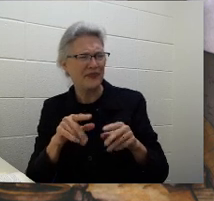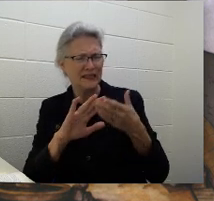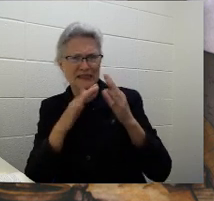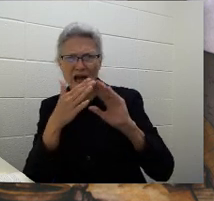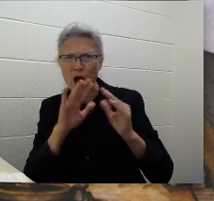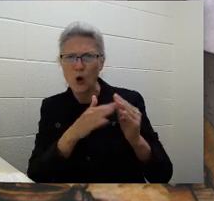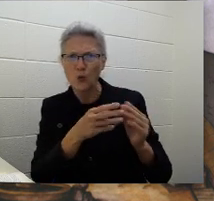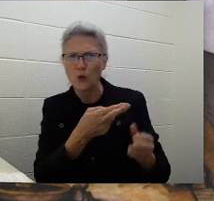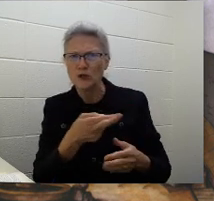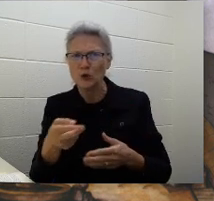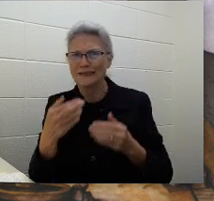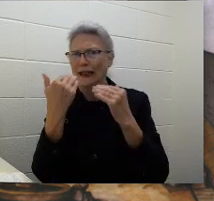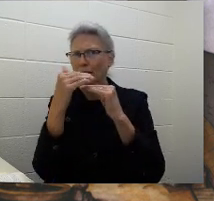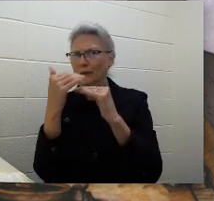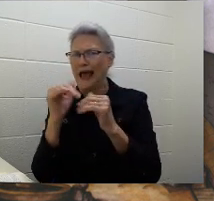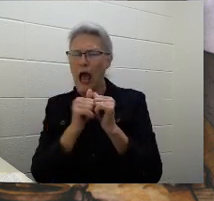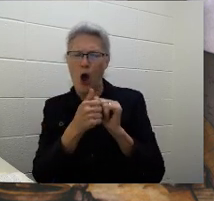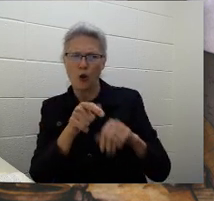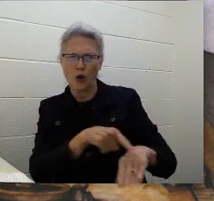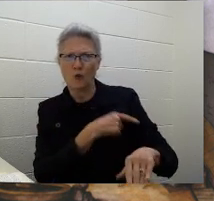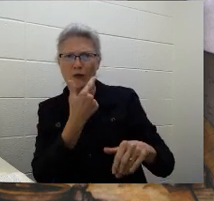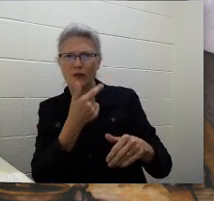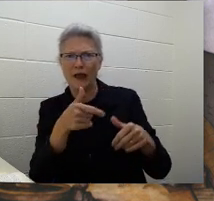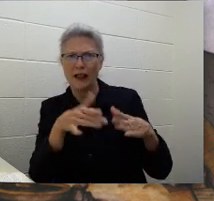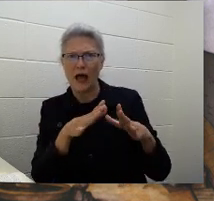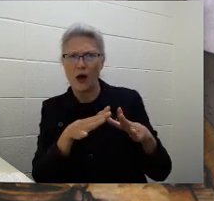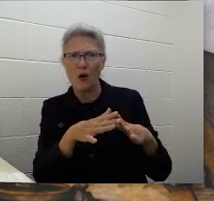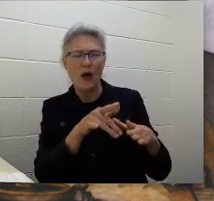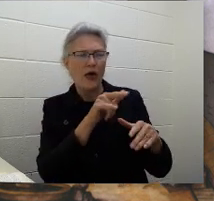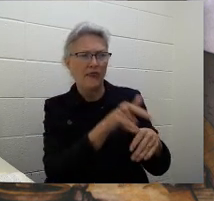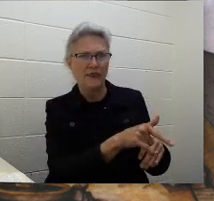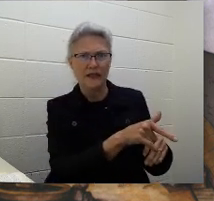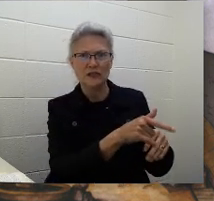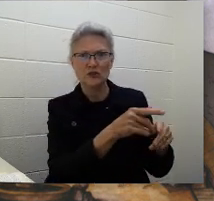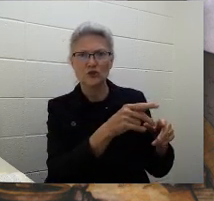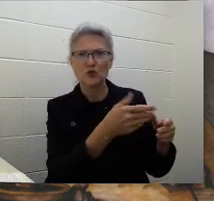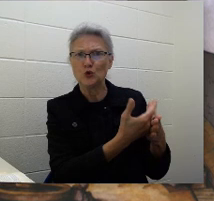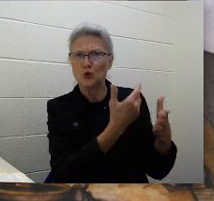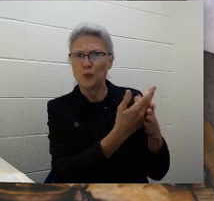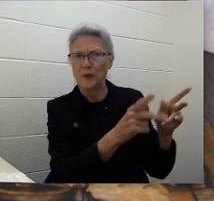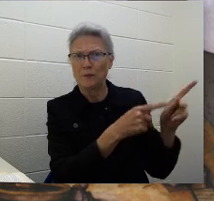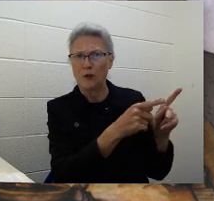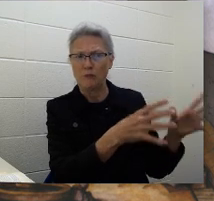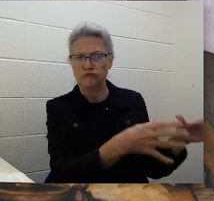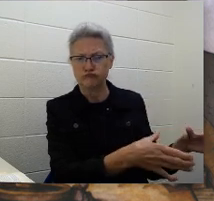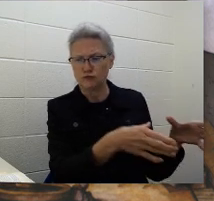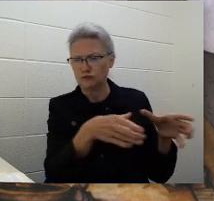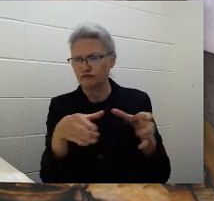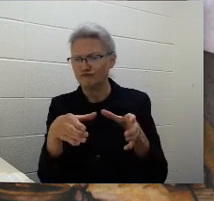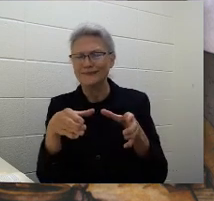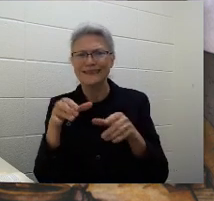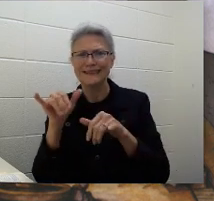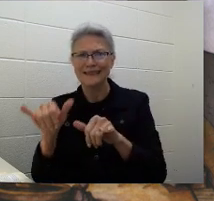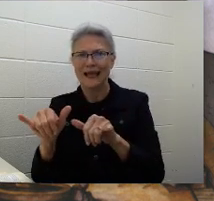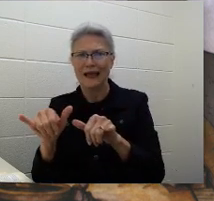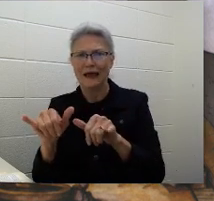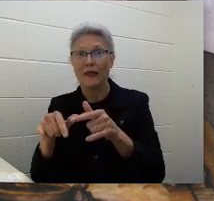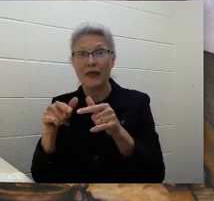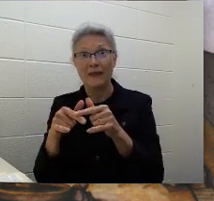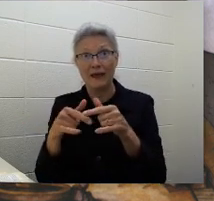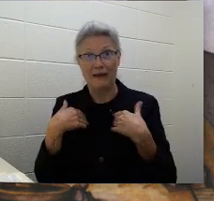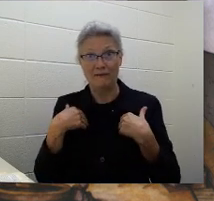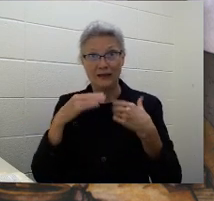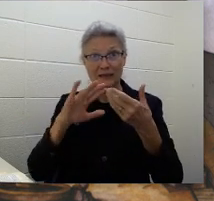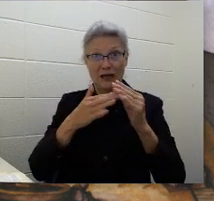stay? In this excerpt from part 1 of the book, a town meeting is held to decide their fate.